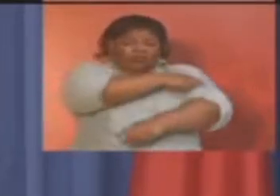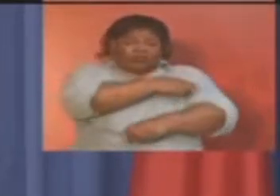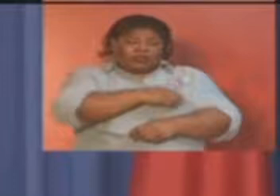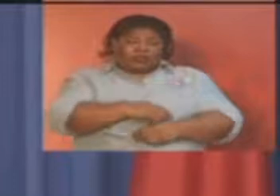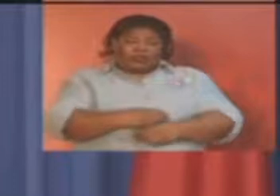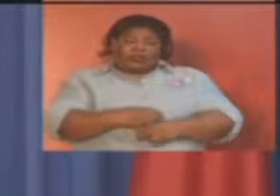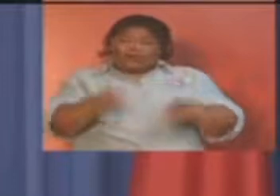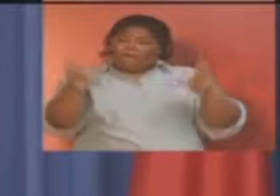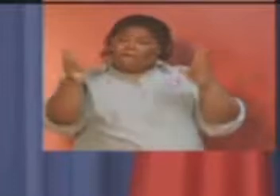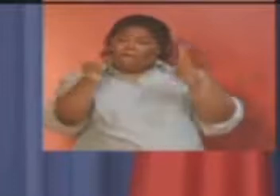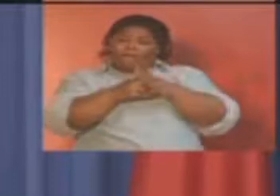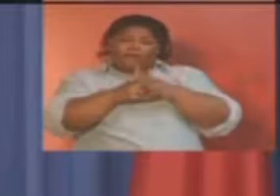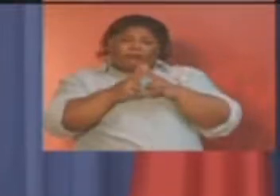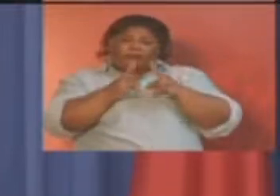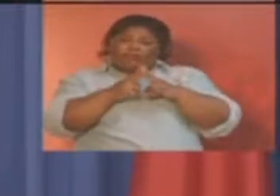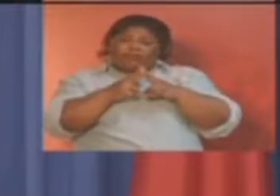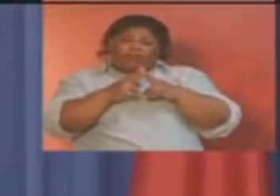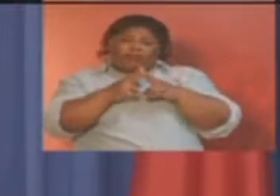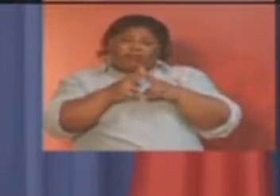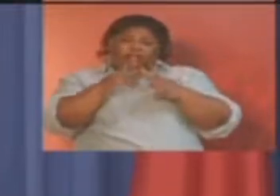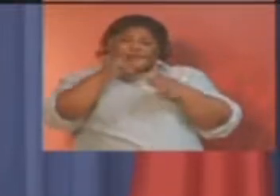very ill.